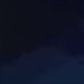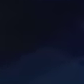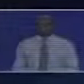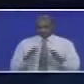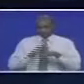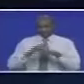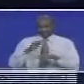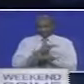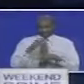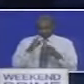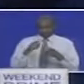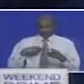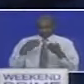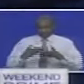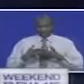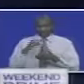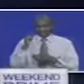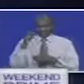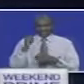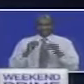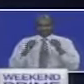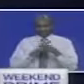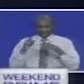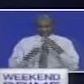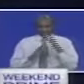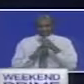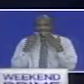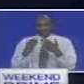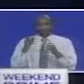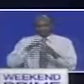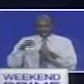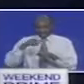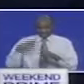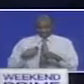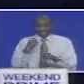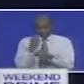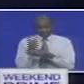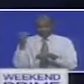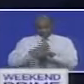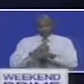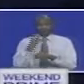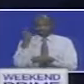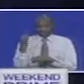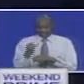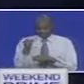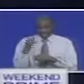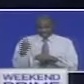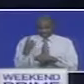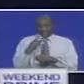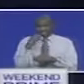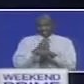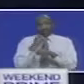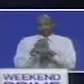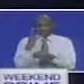Very good evening to you. Welcome to KTN Weekend Prime. Thank you so much for joining us on this 12th day of January